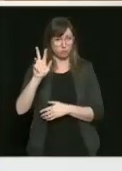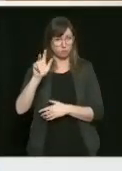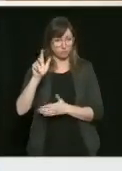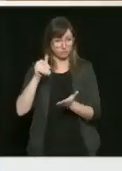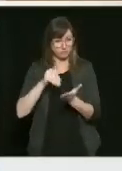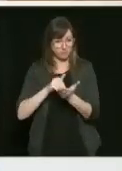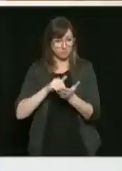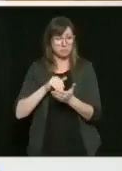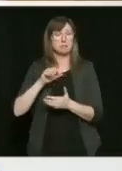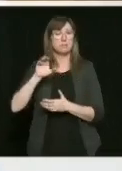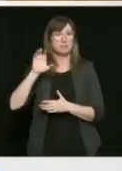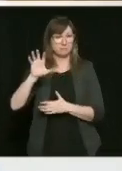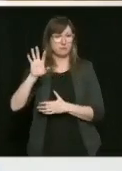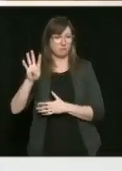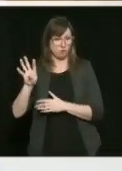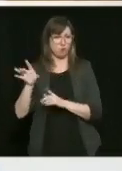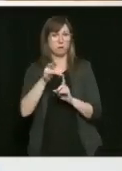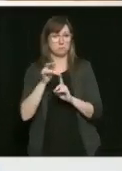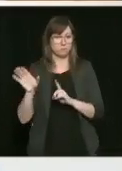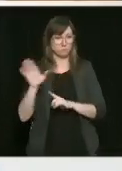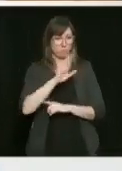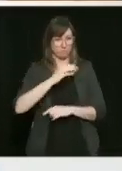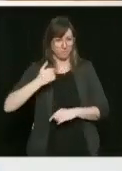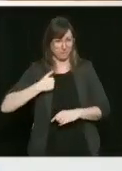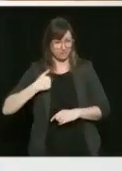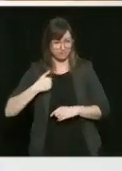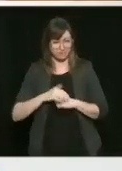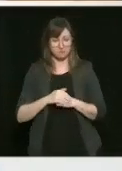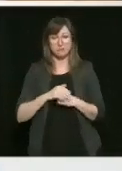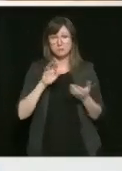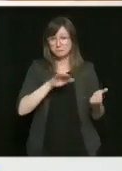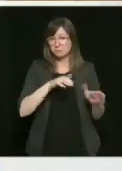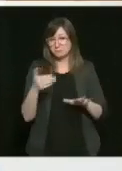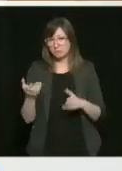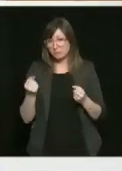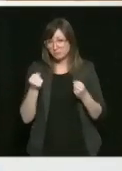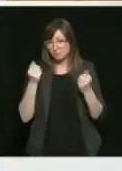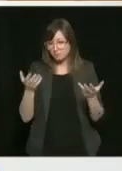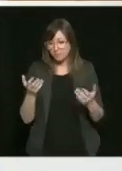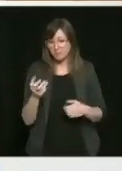423,054 cases of COVID-19 in Canada, including